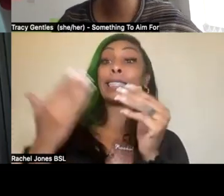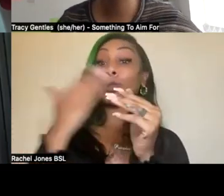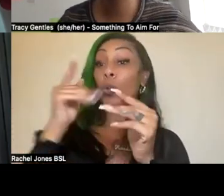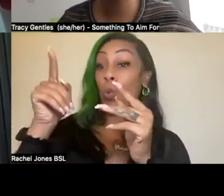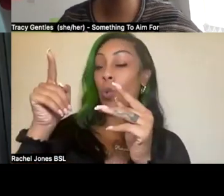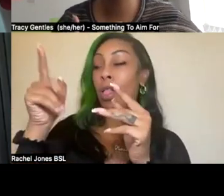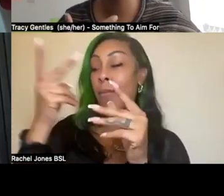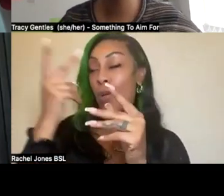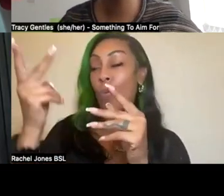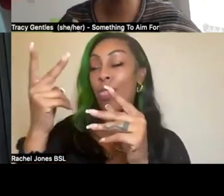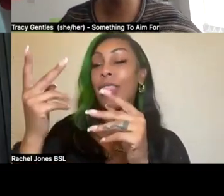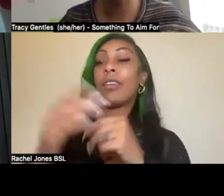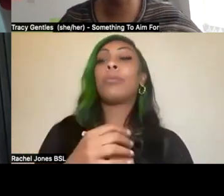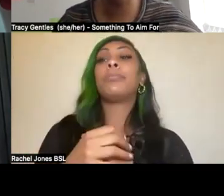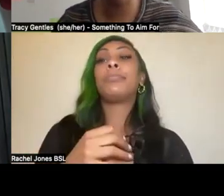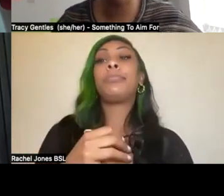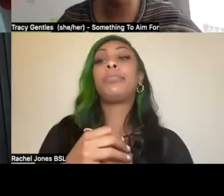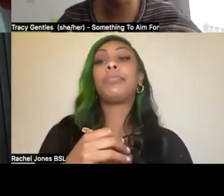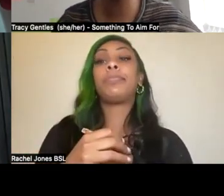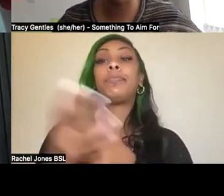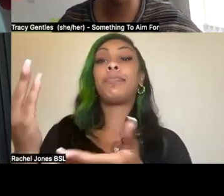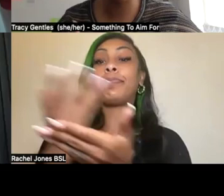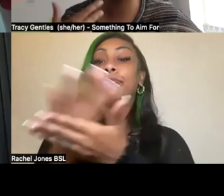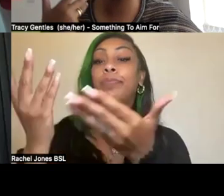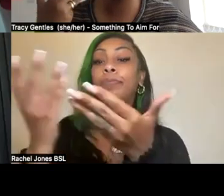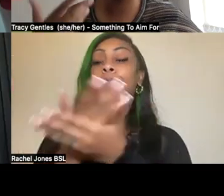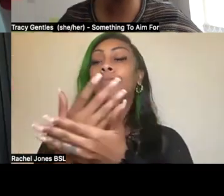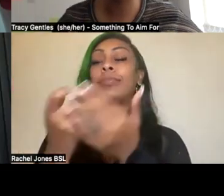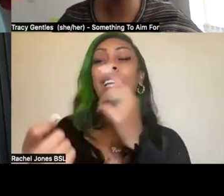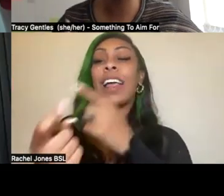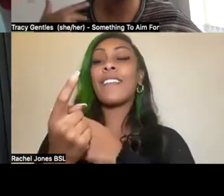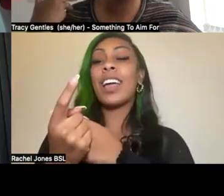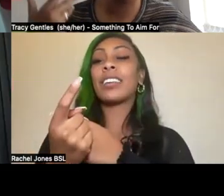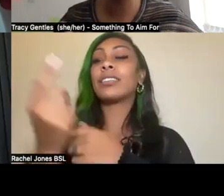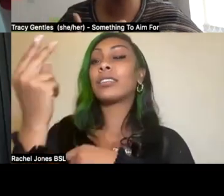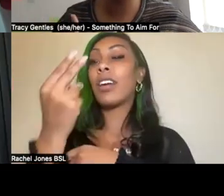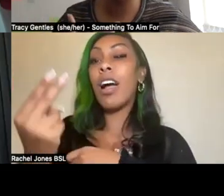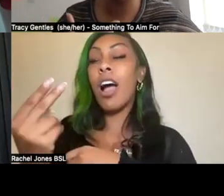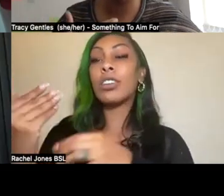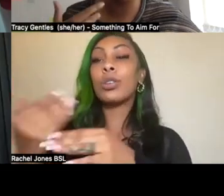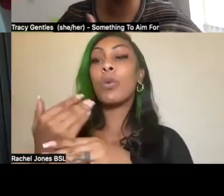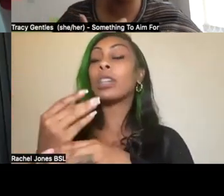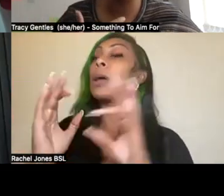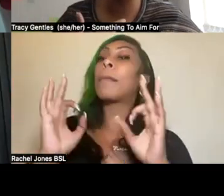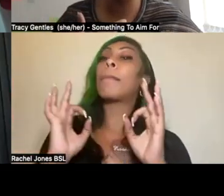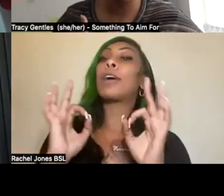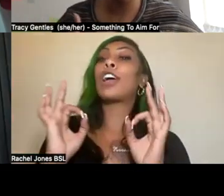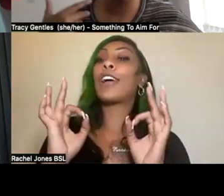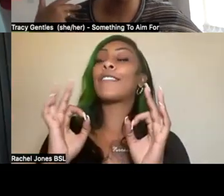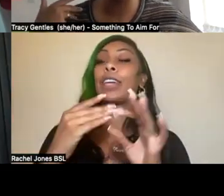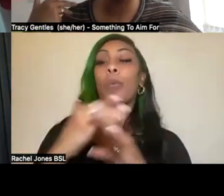they were talking in this event about the arts worker being benchmarked as the perfect worker by other